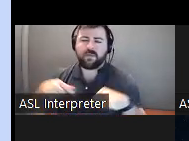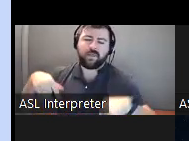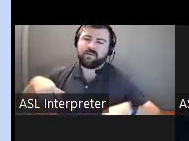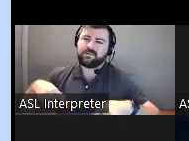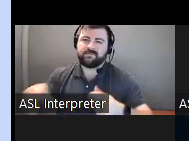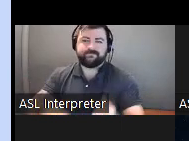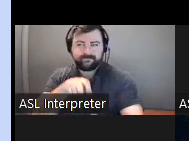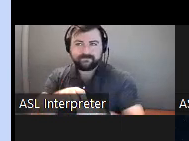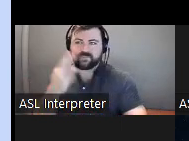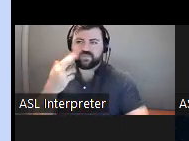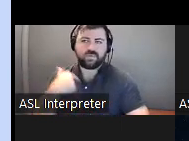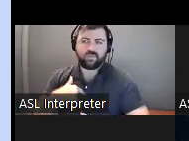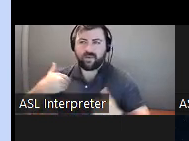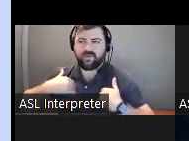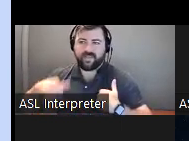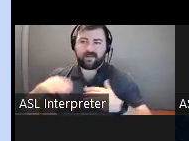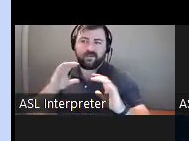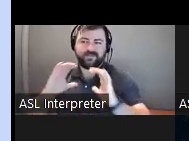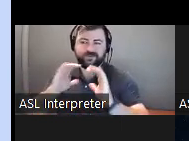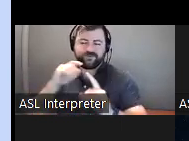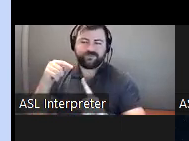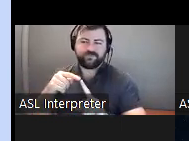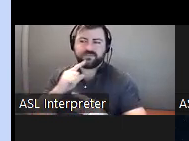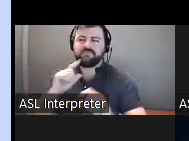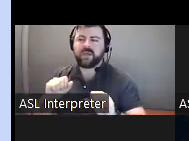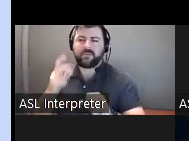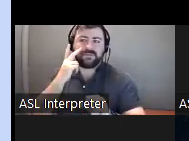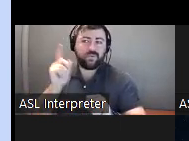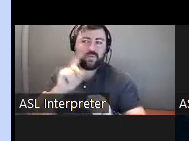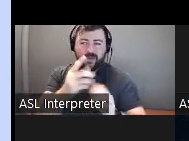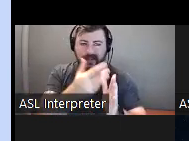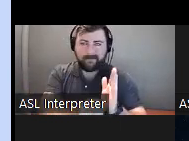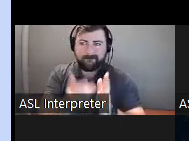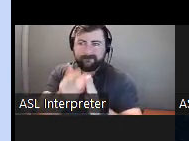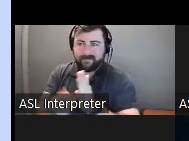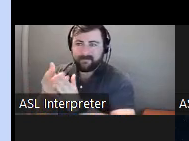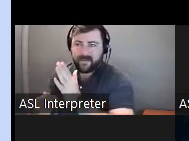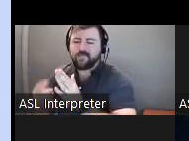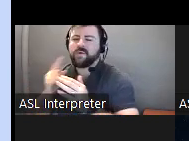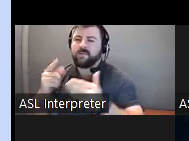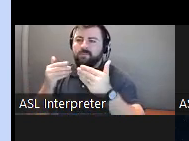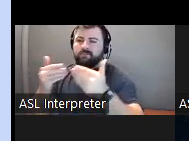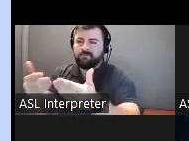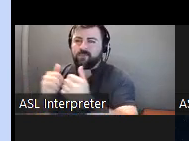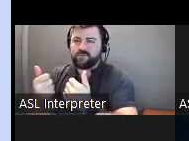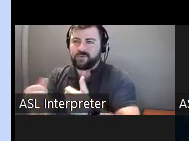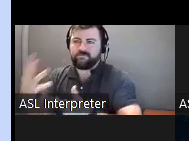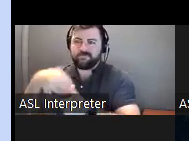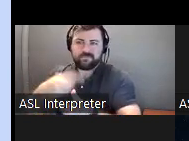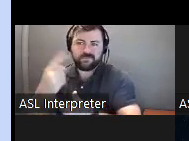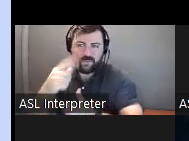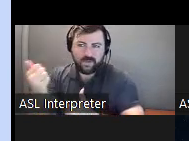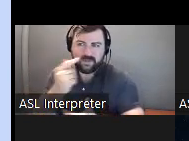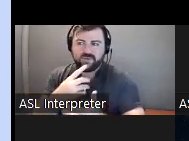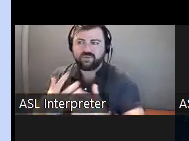exactly why we're having this conversation, is to be able to see where the gaps are so that we can move forward with that. So thank you for the great question, Seth.